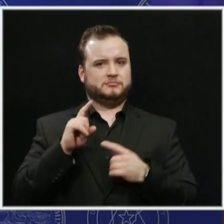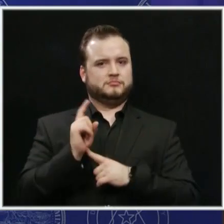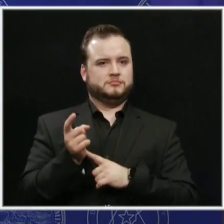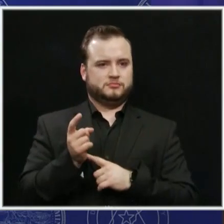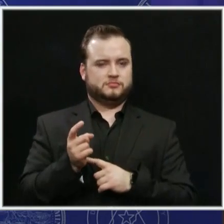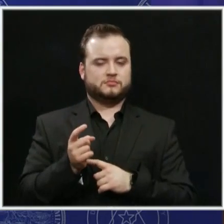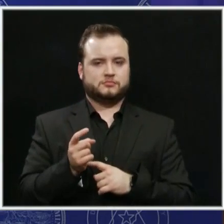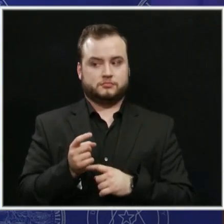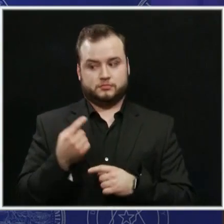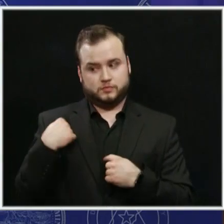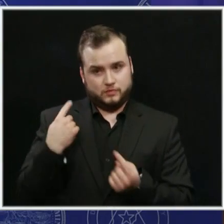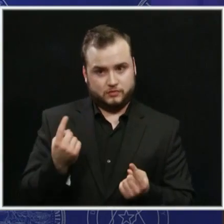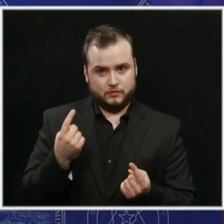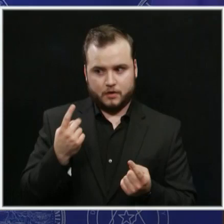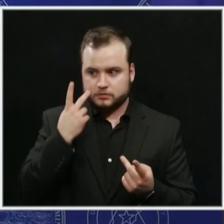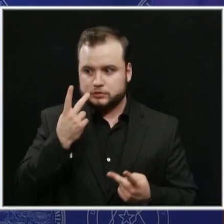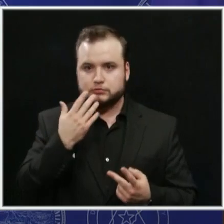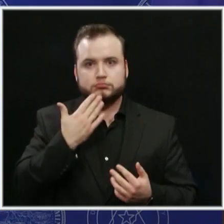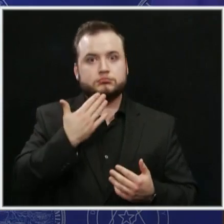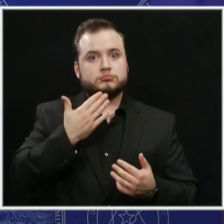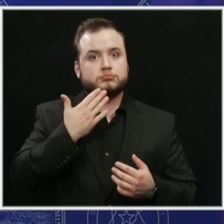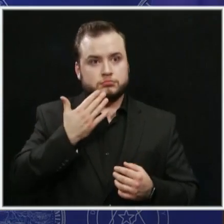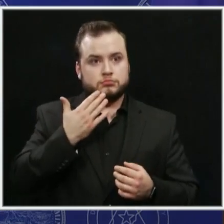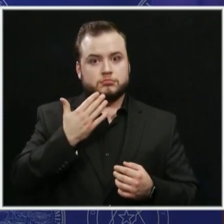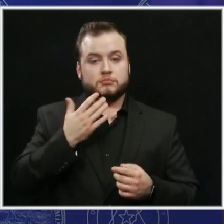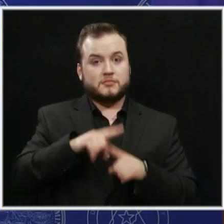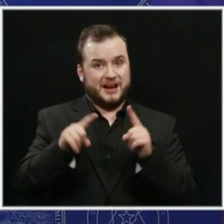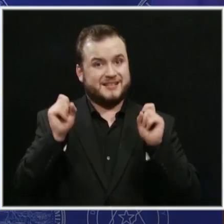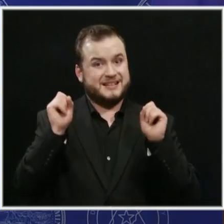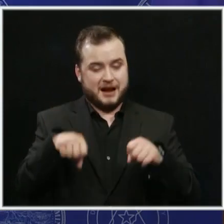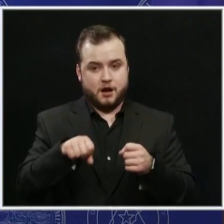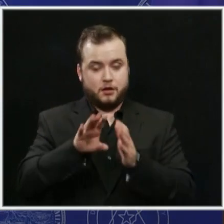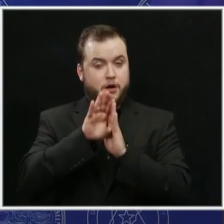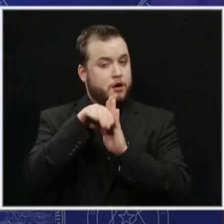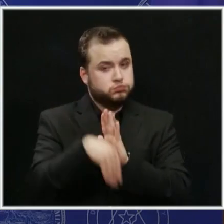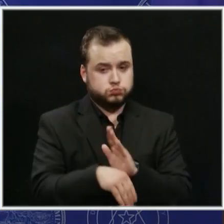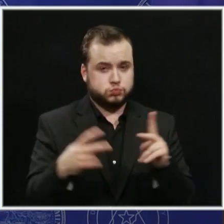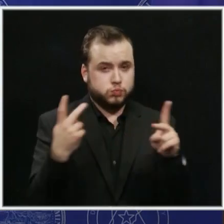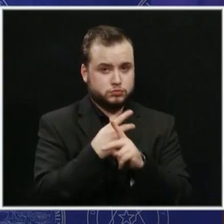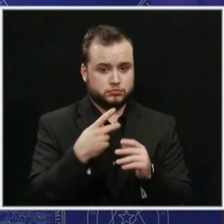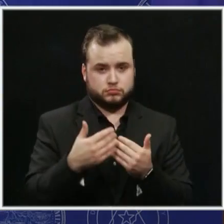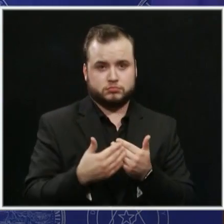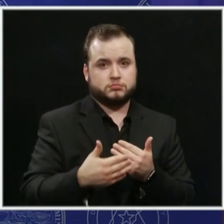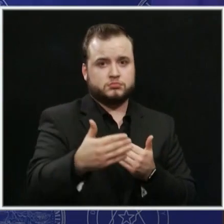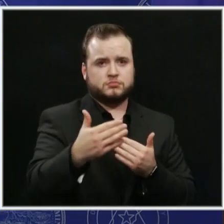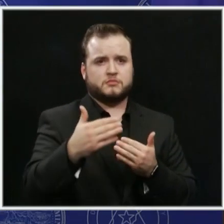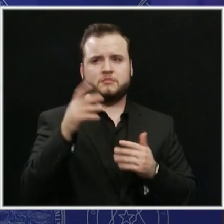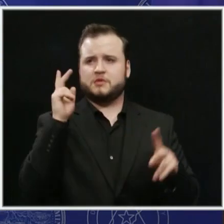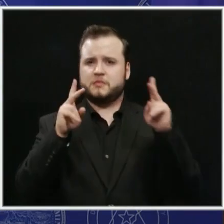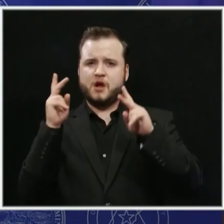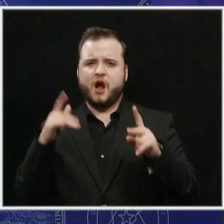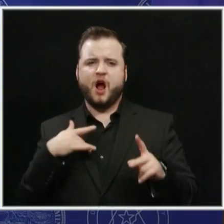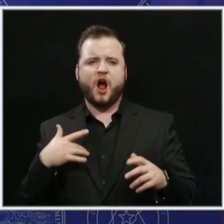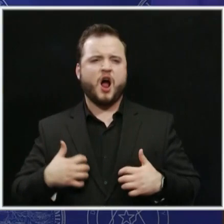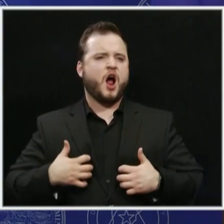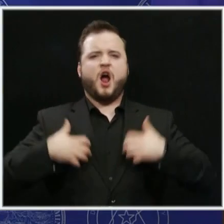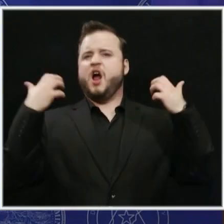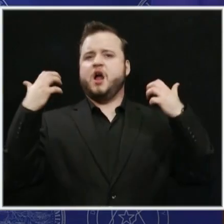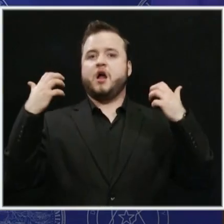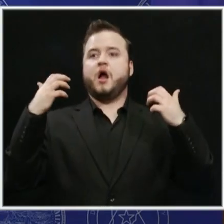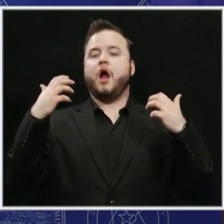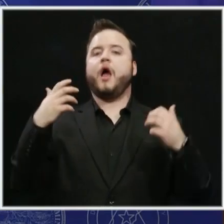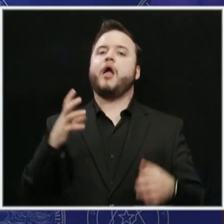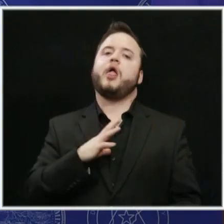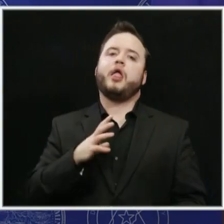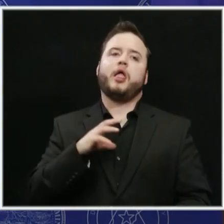might be a double-edged sword for us, that I'm just afraid people are ready to bust out, and then this thing spikes up, and of course that changes our calculus. If